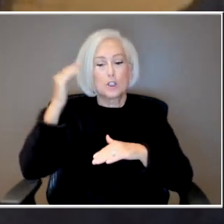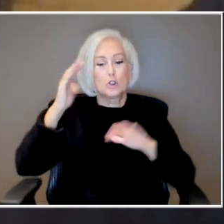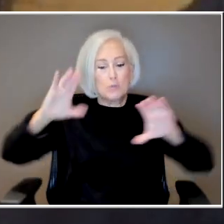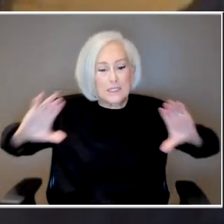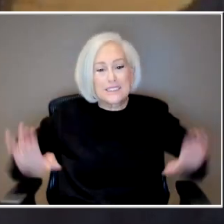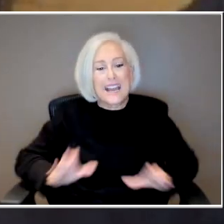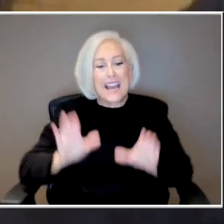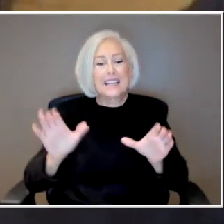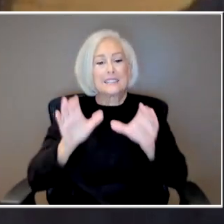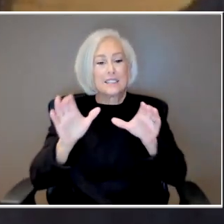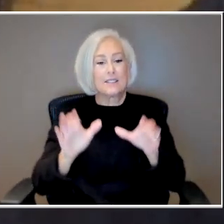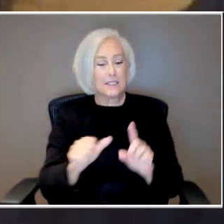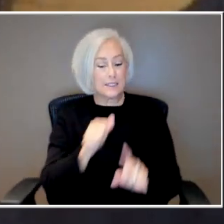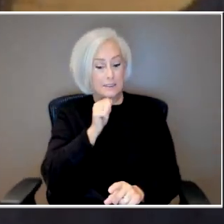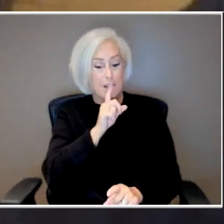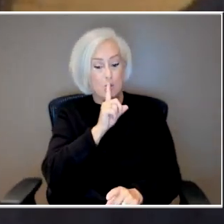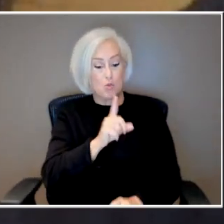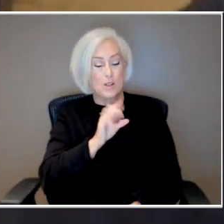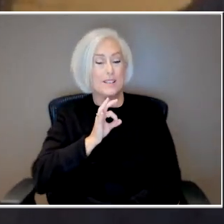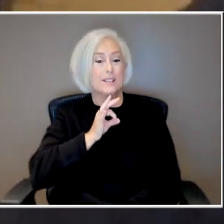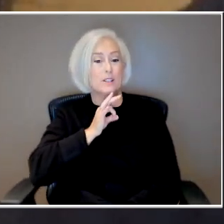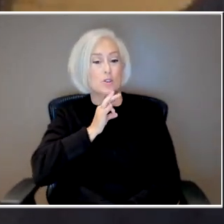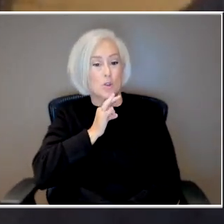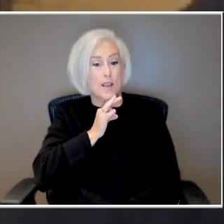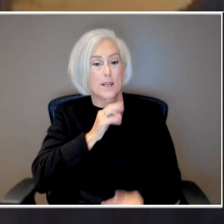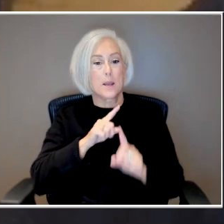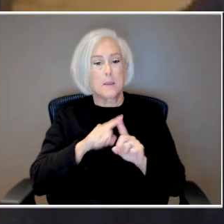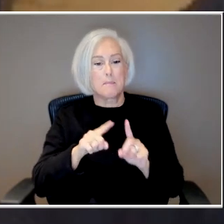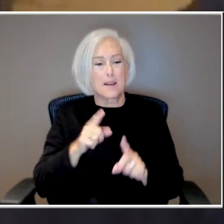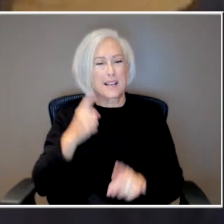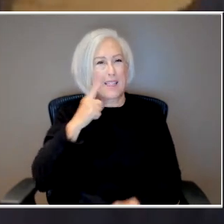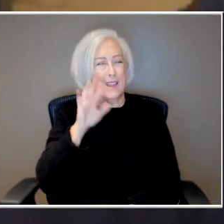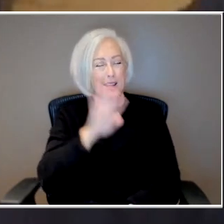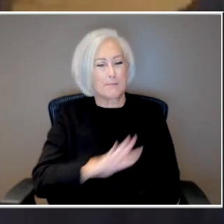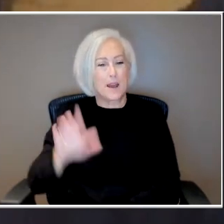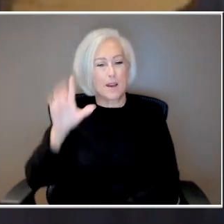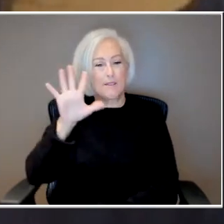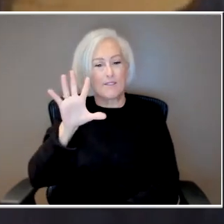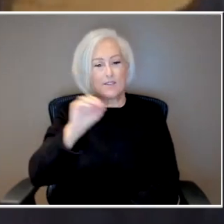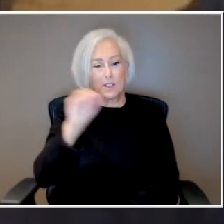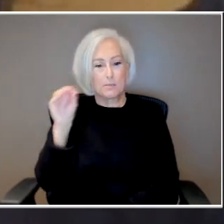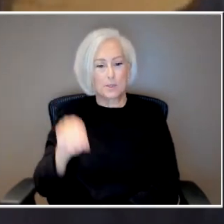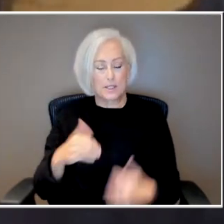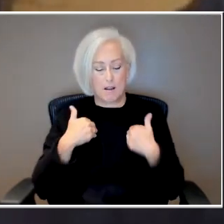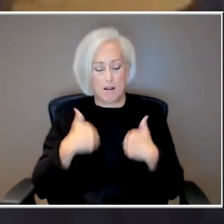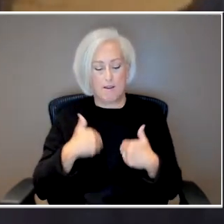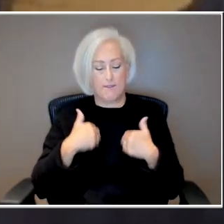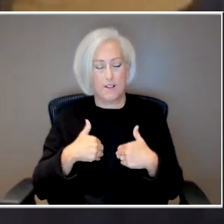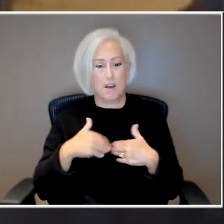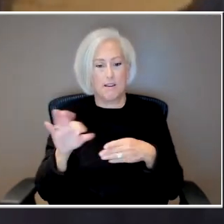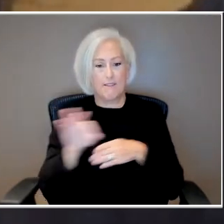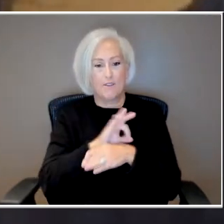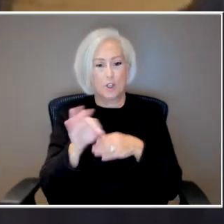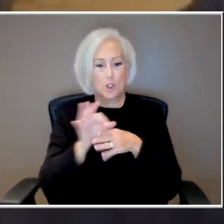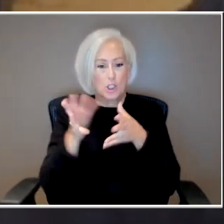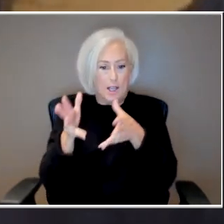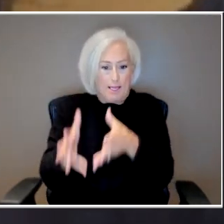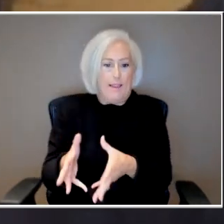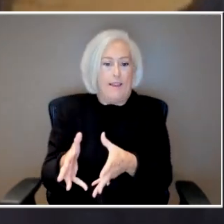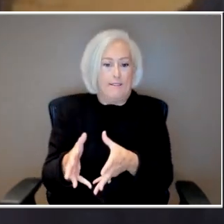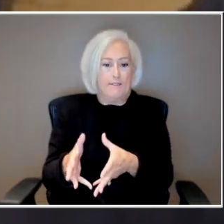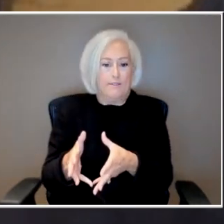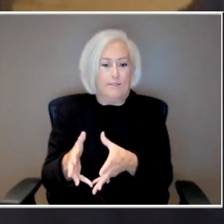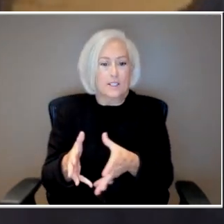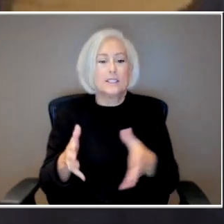much the trach, but I've got about half of my lung function left. So it limits. I'm not